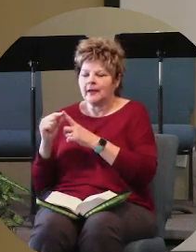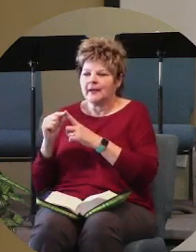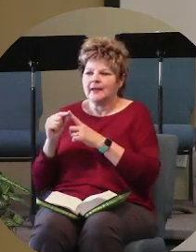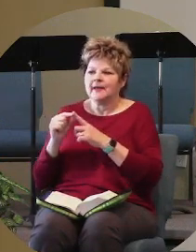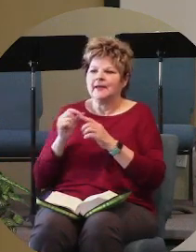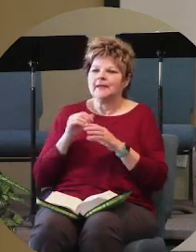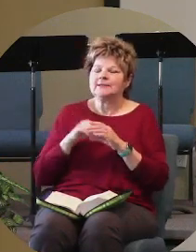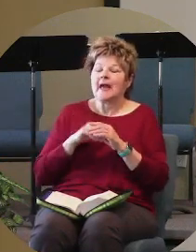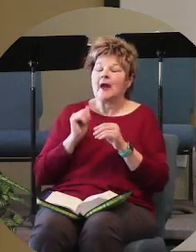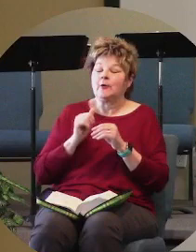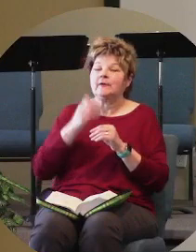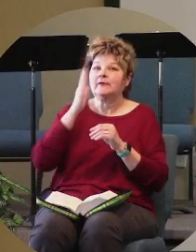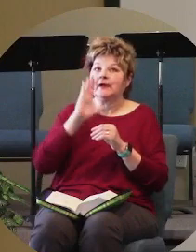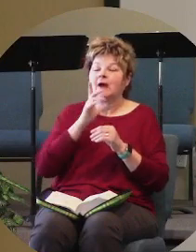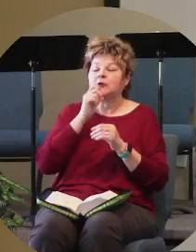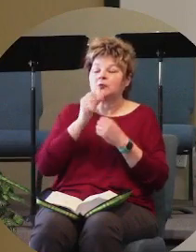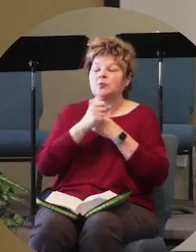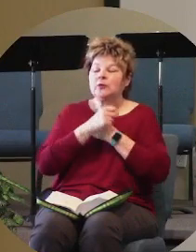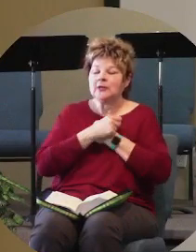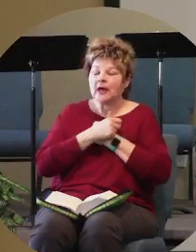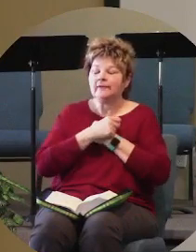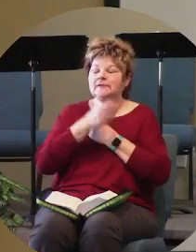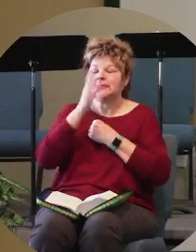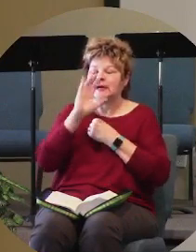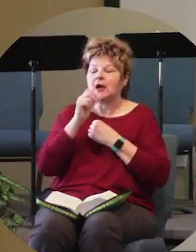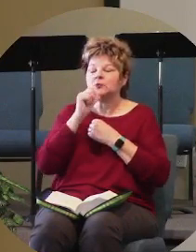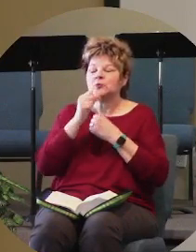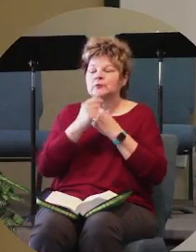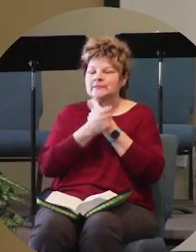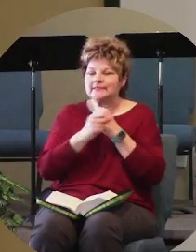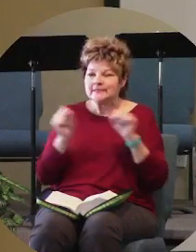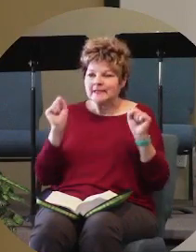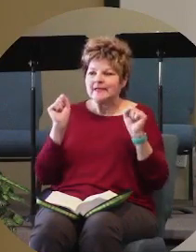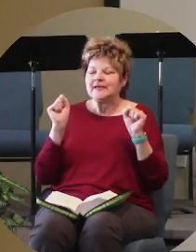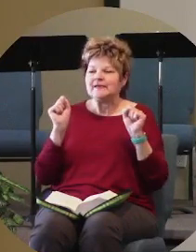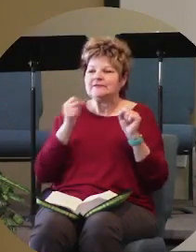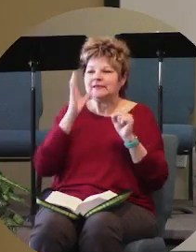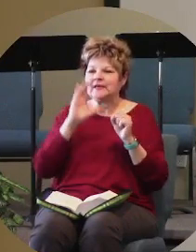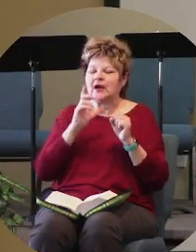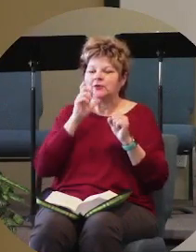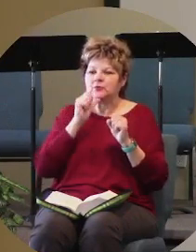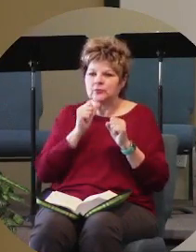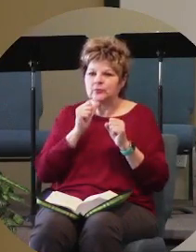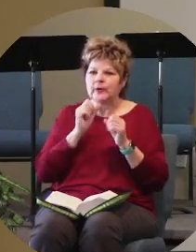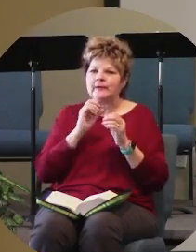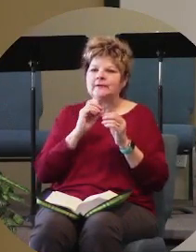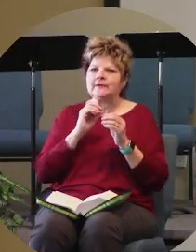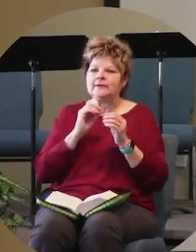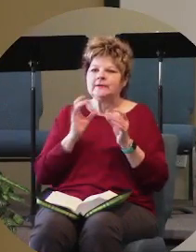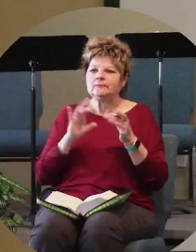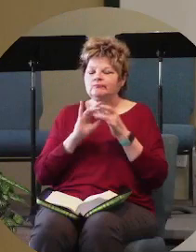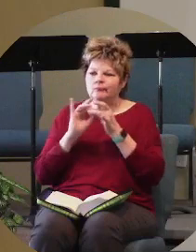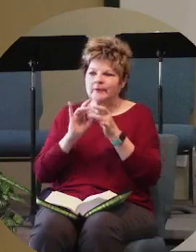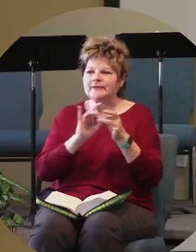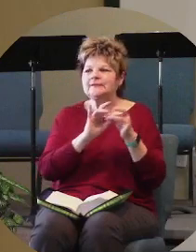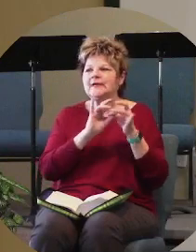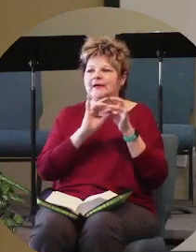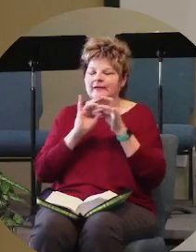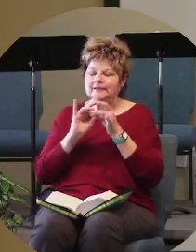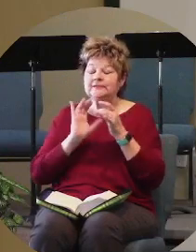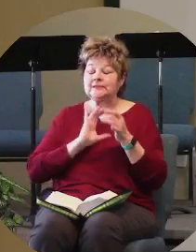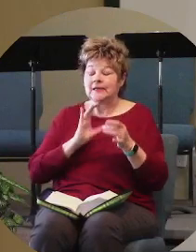out of a God who loves, a God who saves, and a God who reconciles